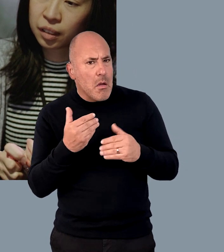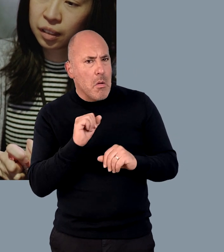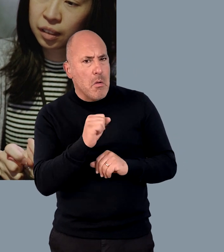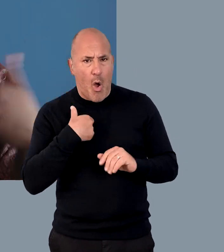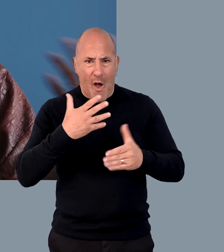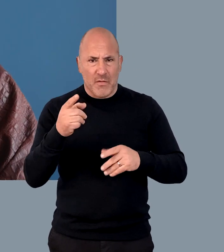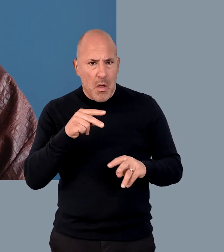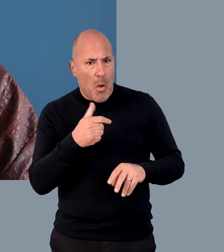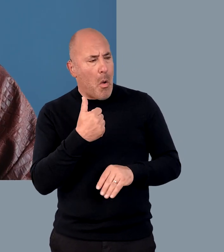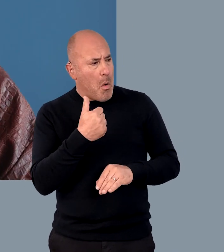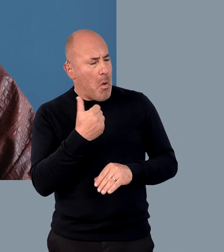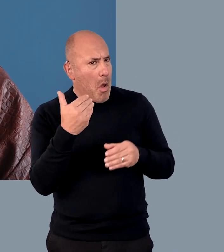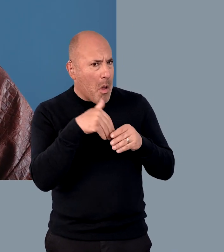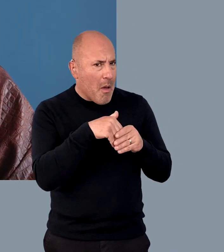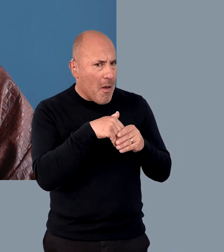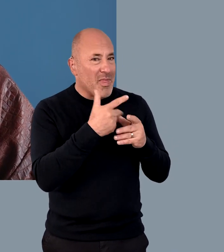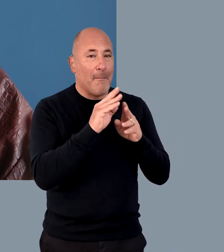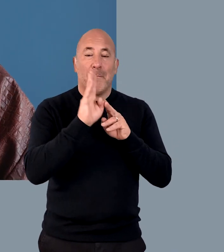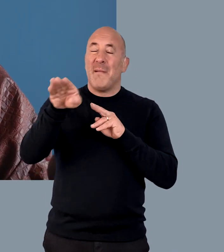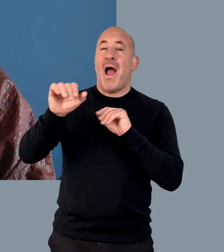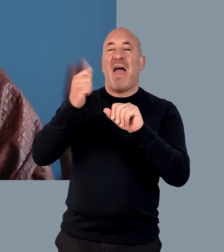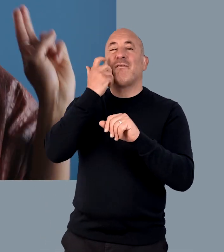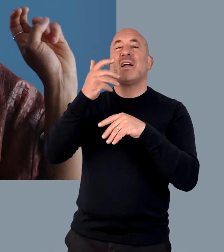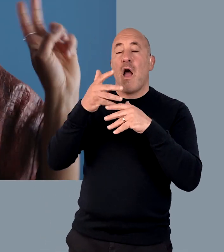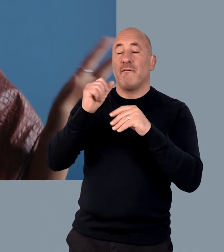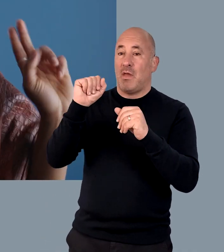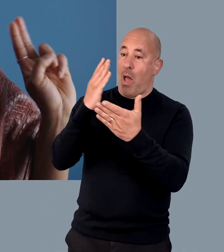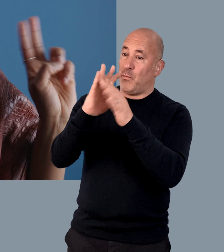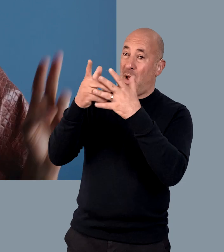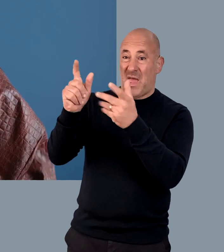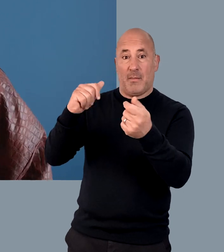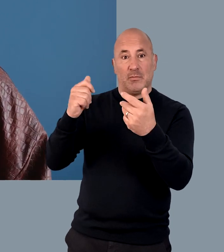offering, and then go back and make change in the real world.